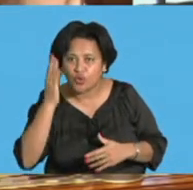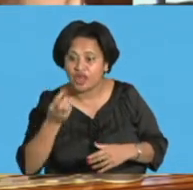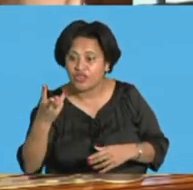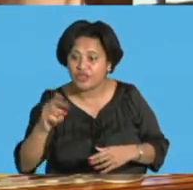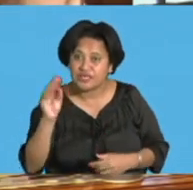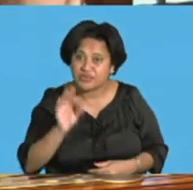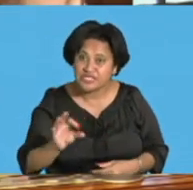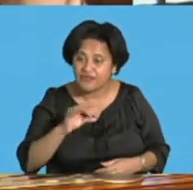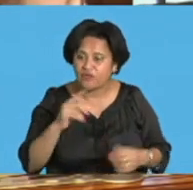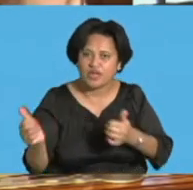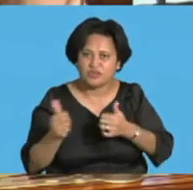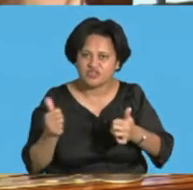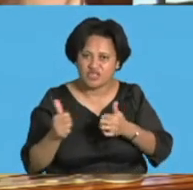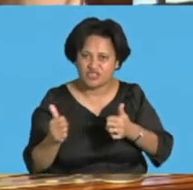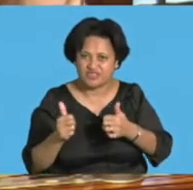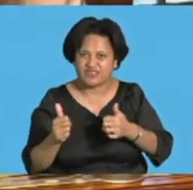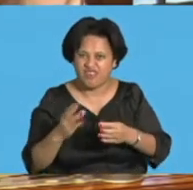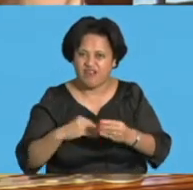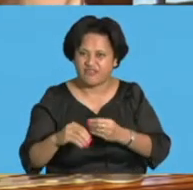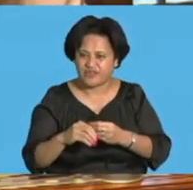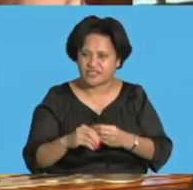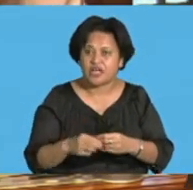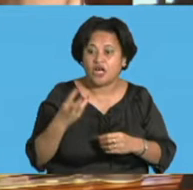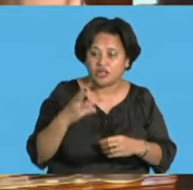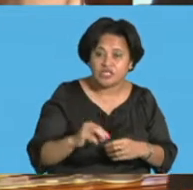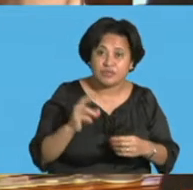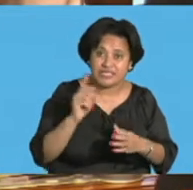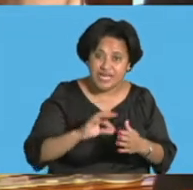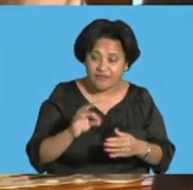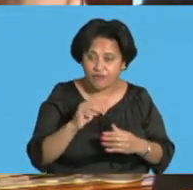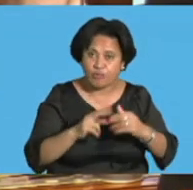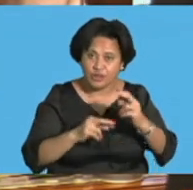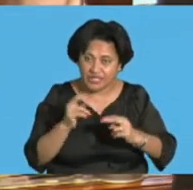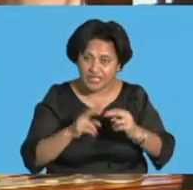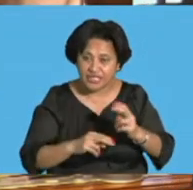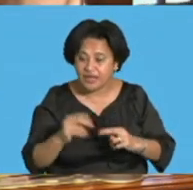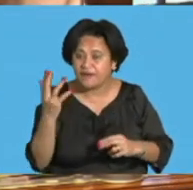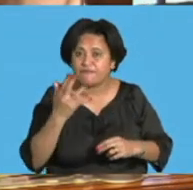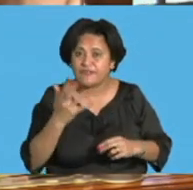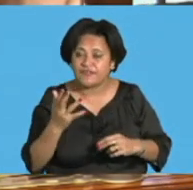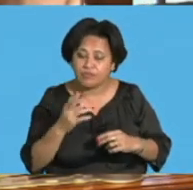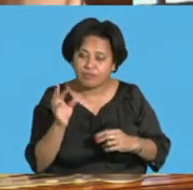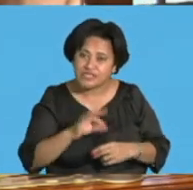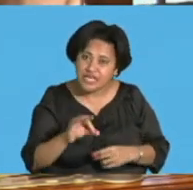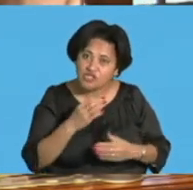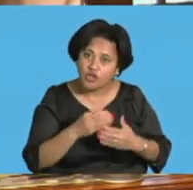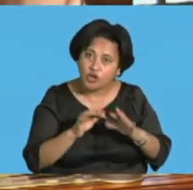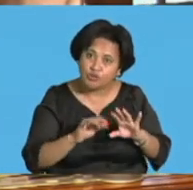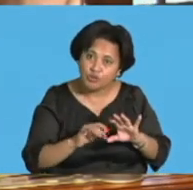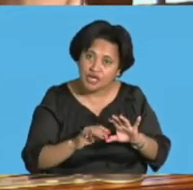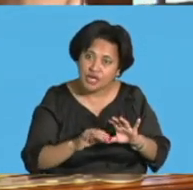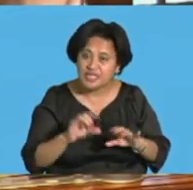is for administration and operations, 20% for building and compound maintenance, 15% for IT and computers, 10% for